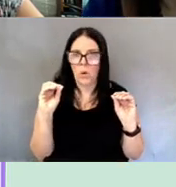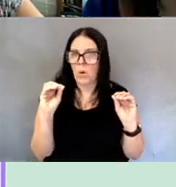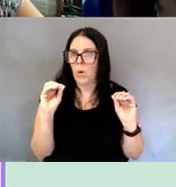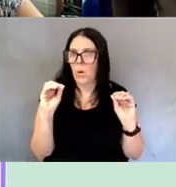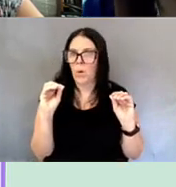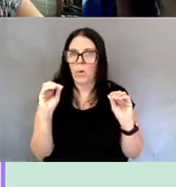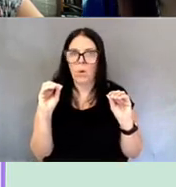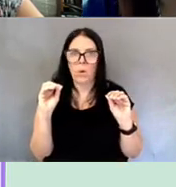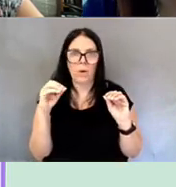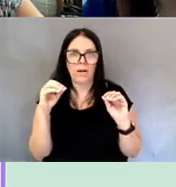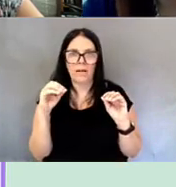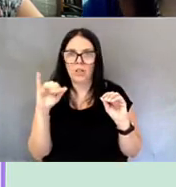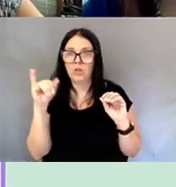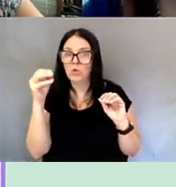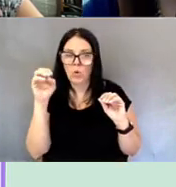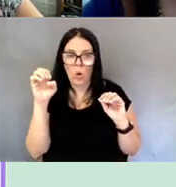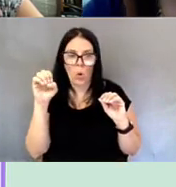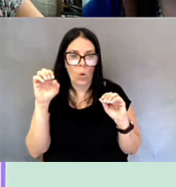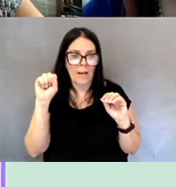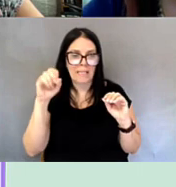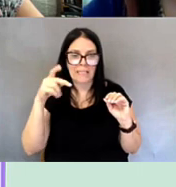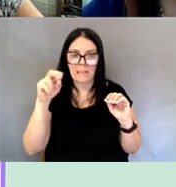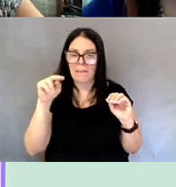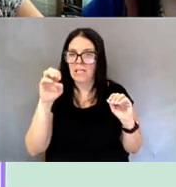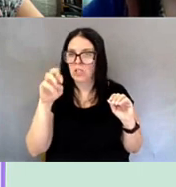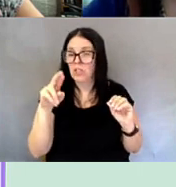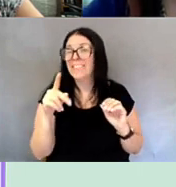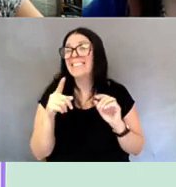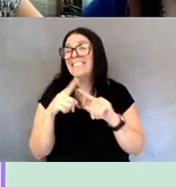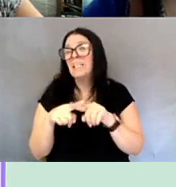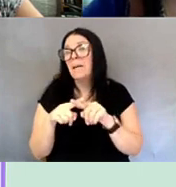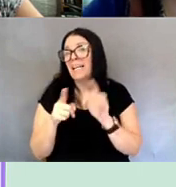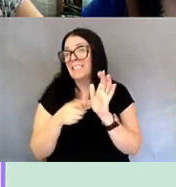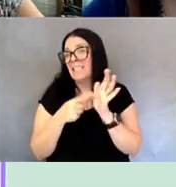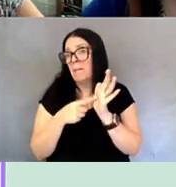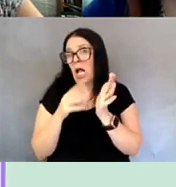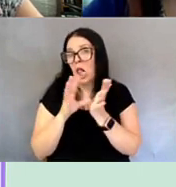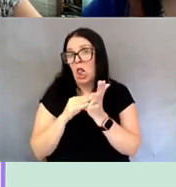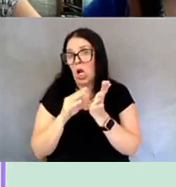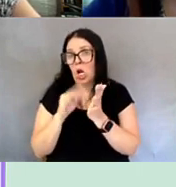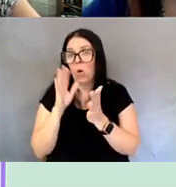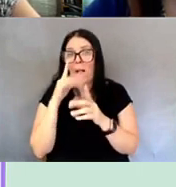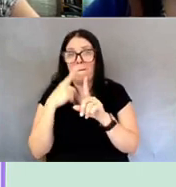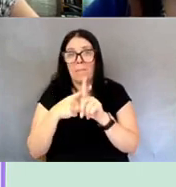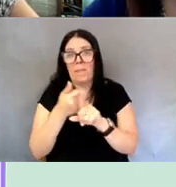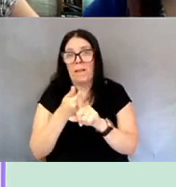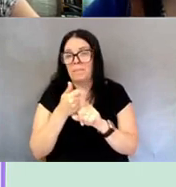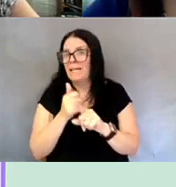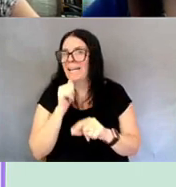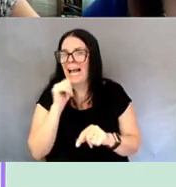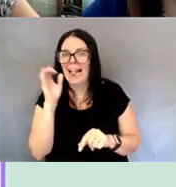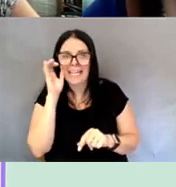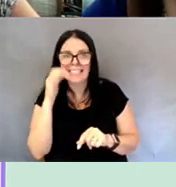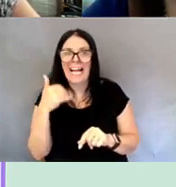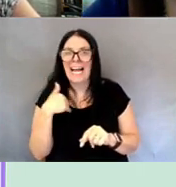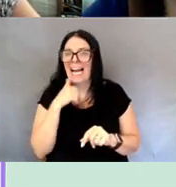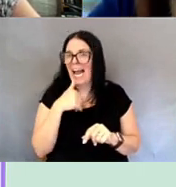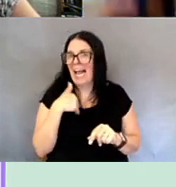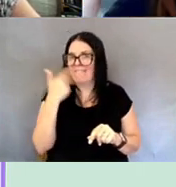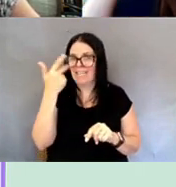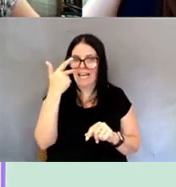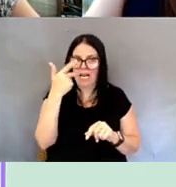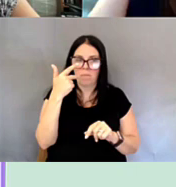thank you for, it depends. Sometimes learners mute themselves while listening and do not have their camera on, but still participate